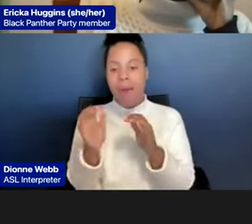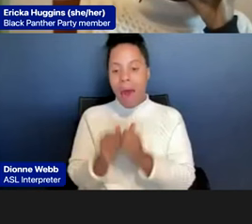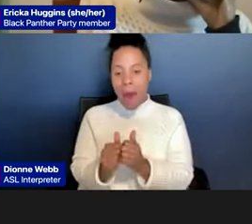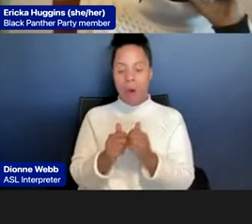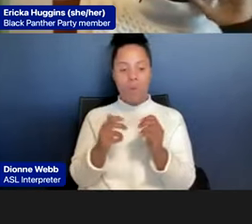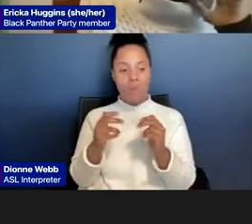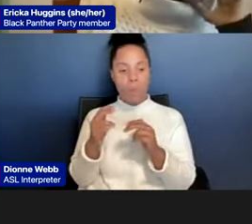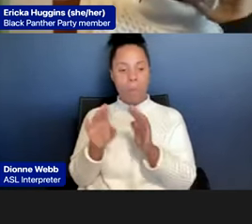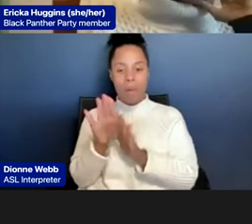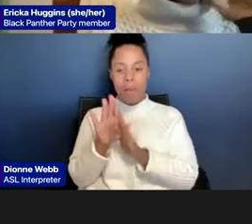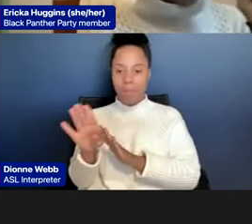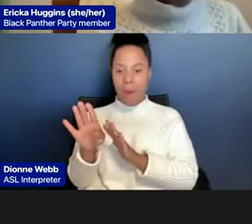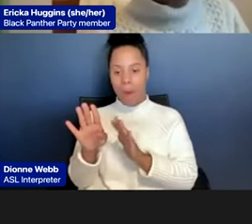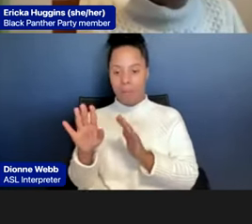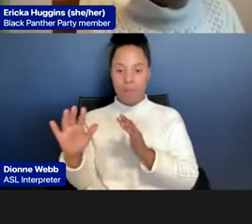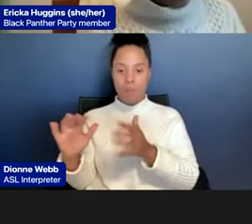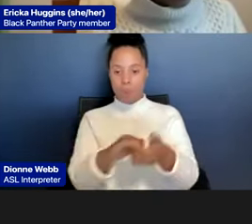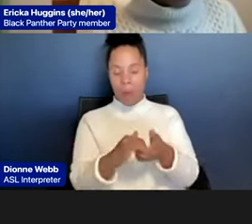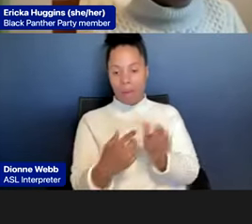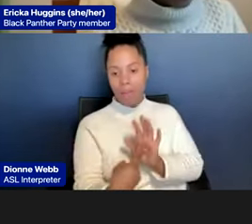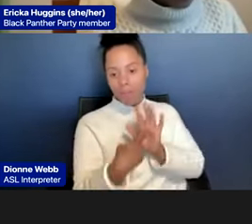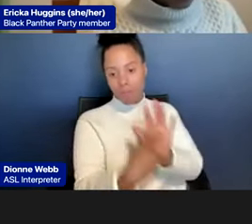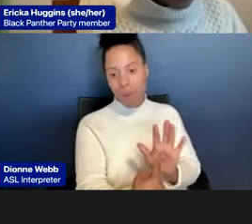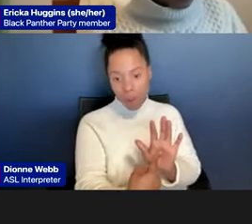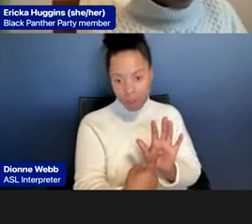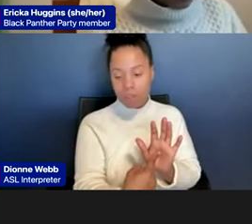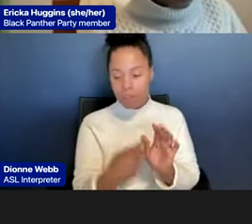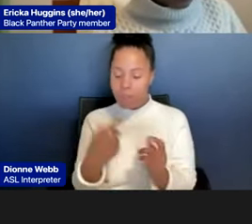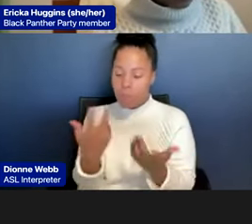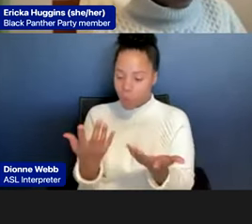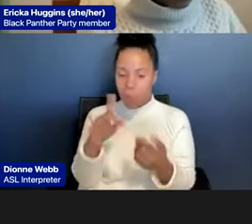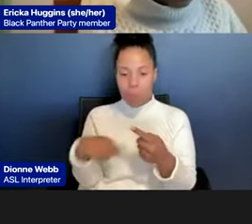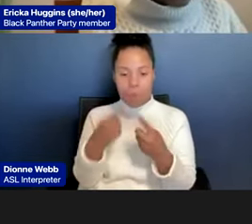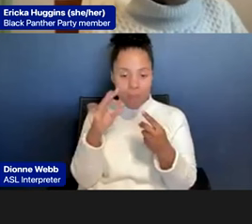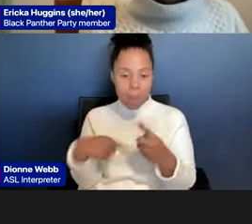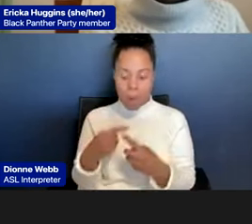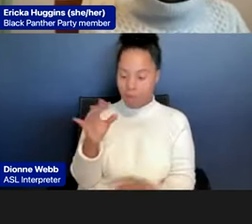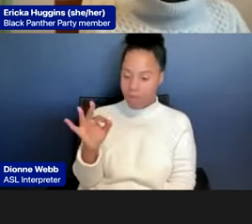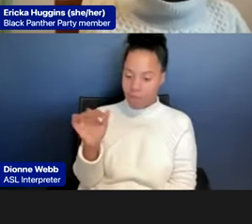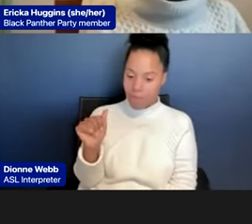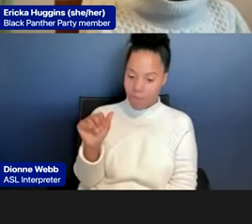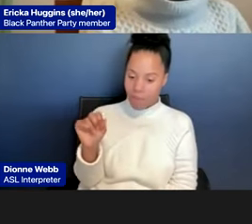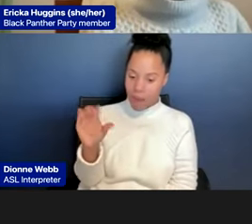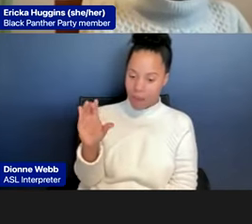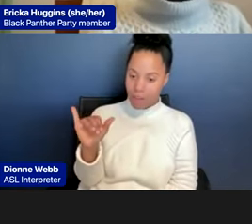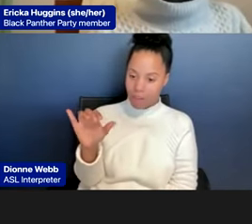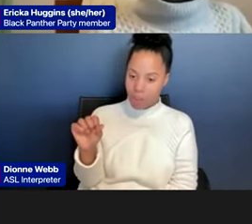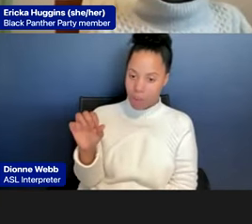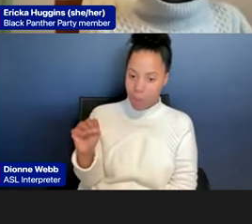of time, I'm going to cut it off there, and maybe we can return to that in the dialogue piece.